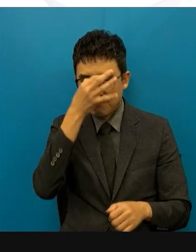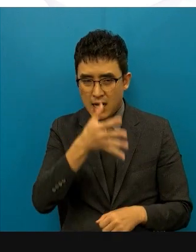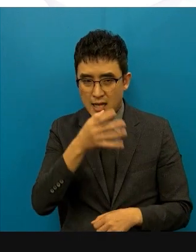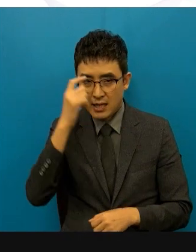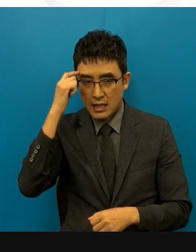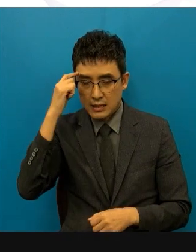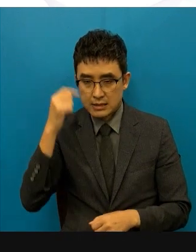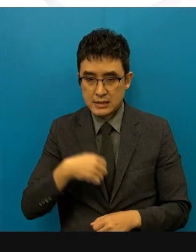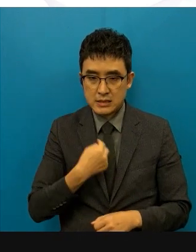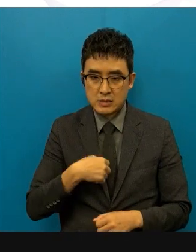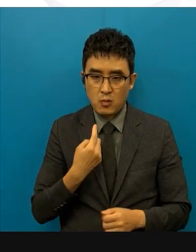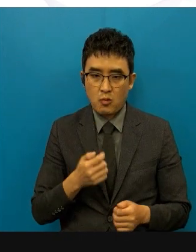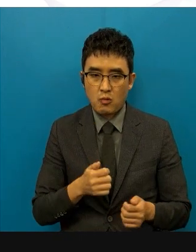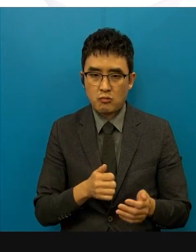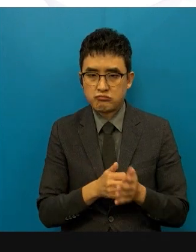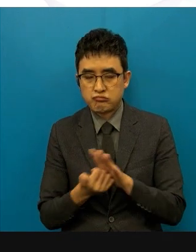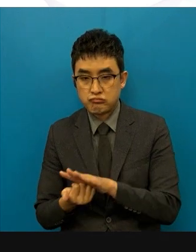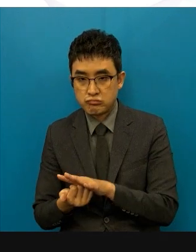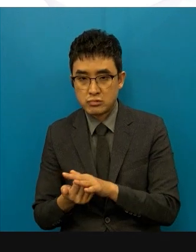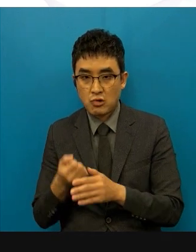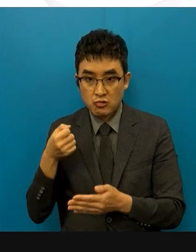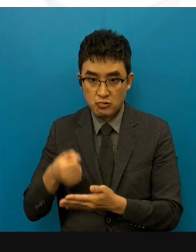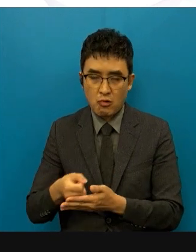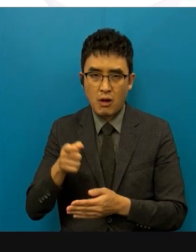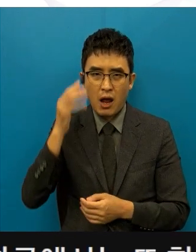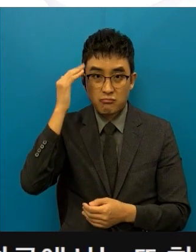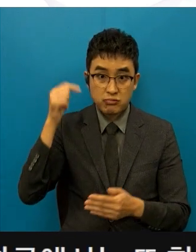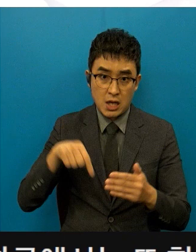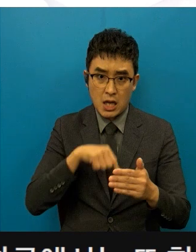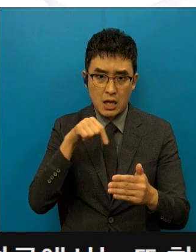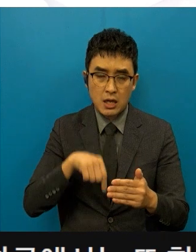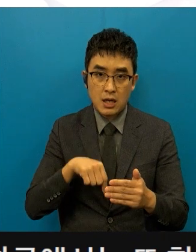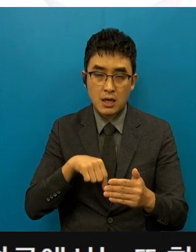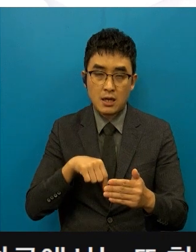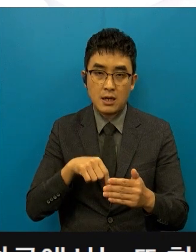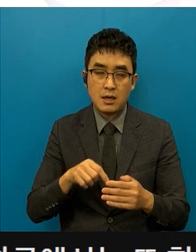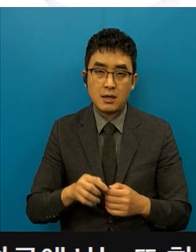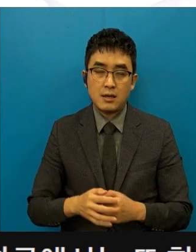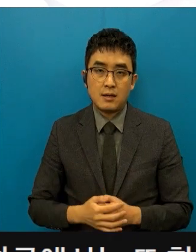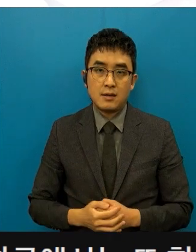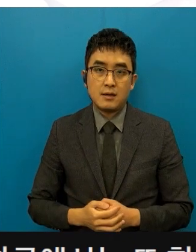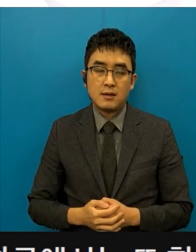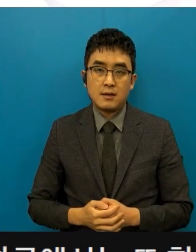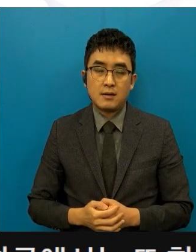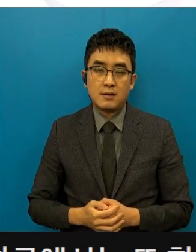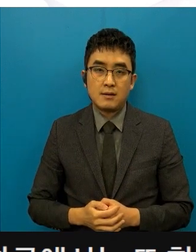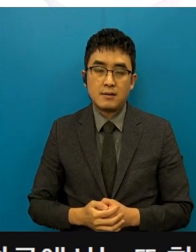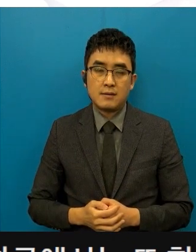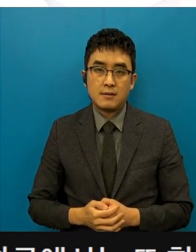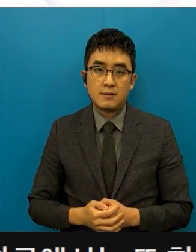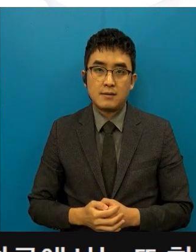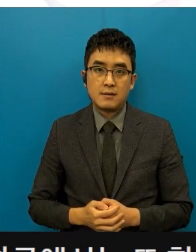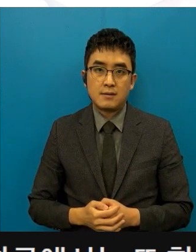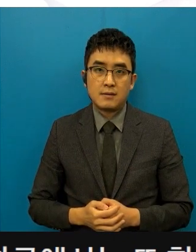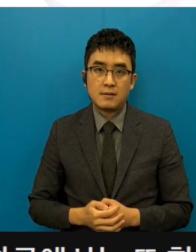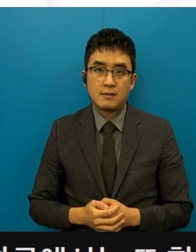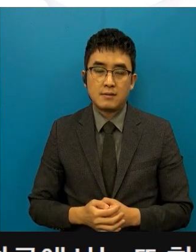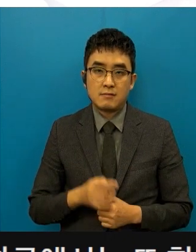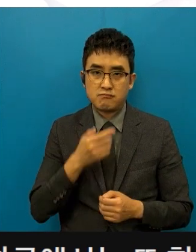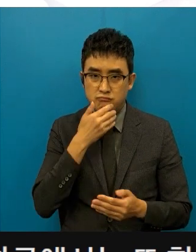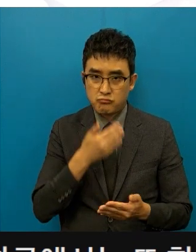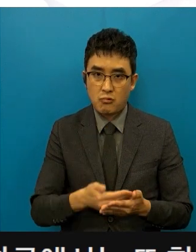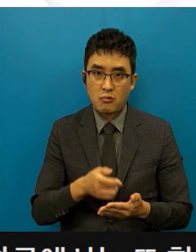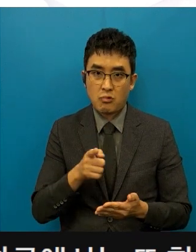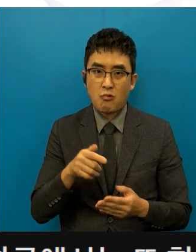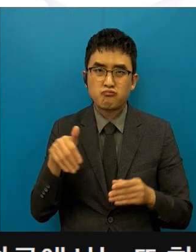not to burden family members significantly compromises self-determination for dignified death.